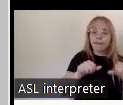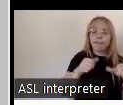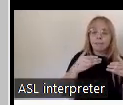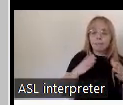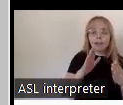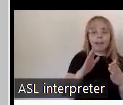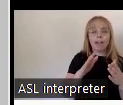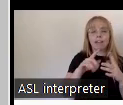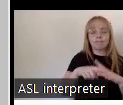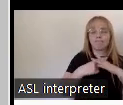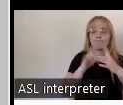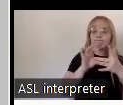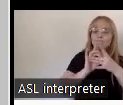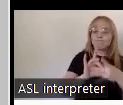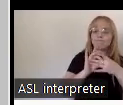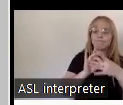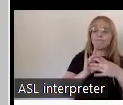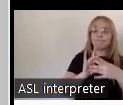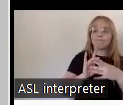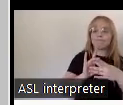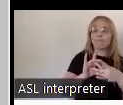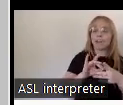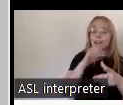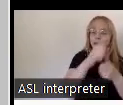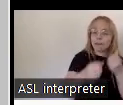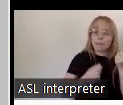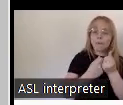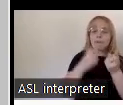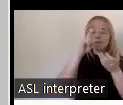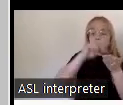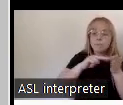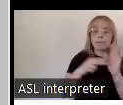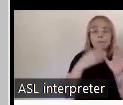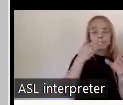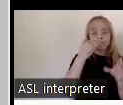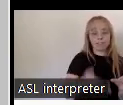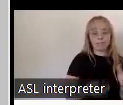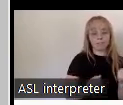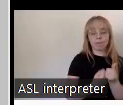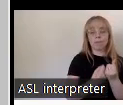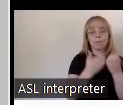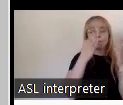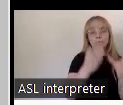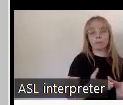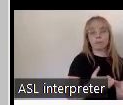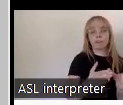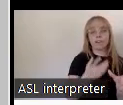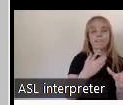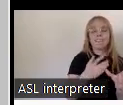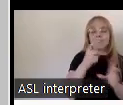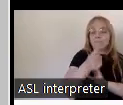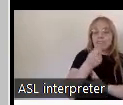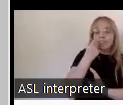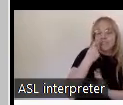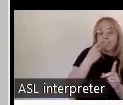the relationship and create meaningful support for that person in a way that makes sense for them. So